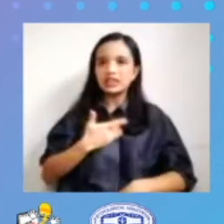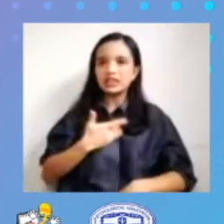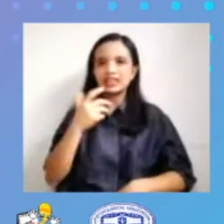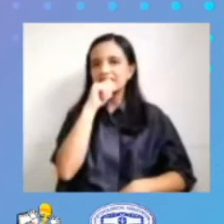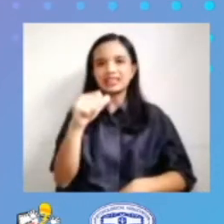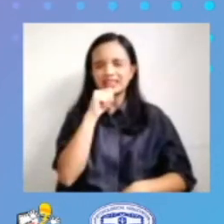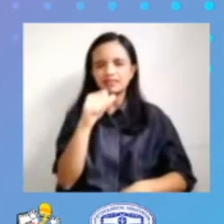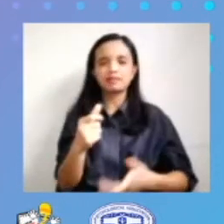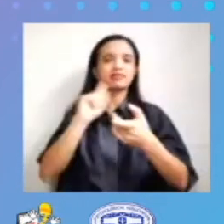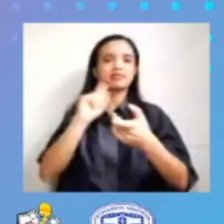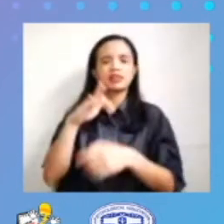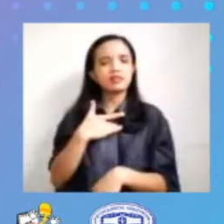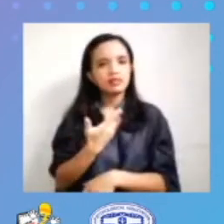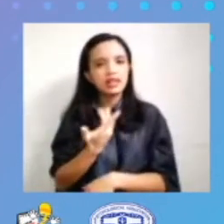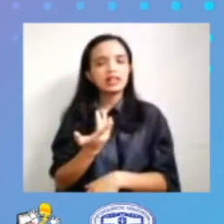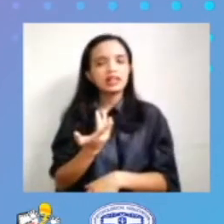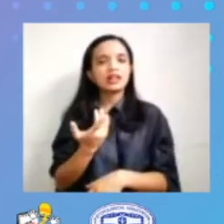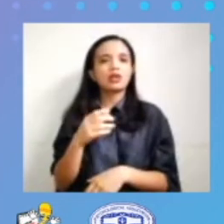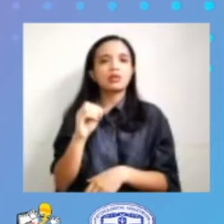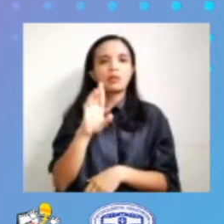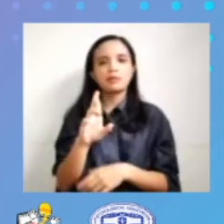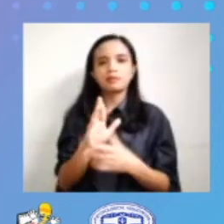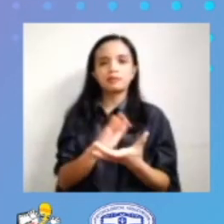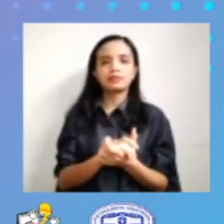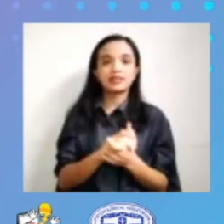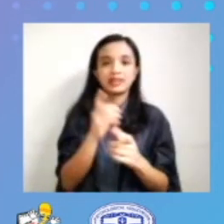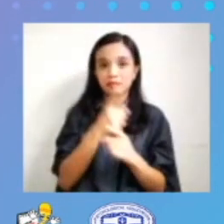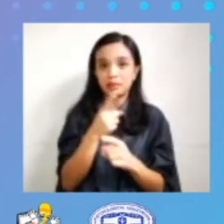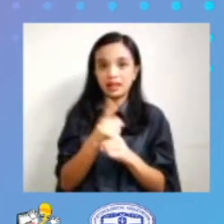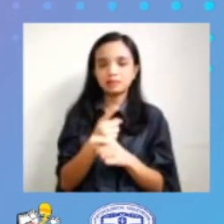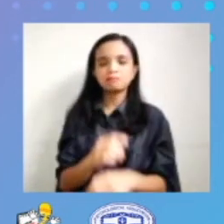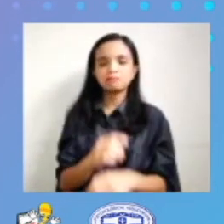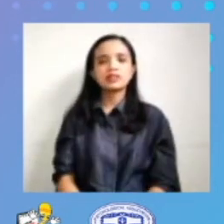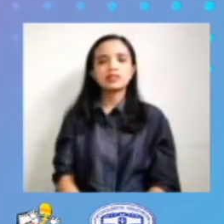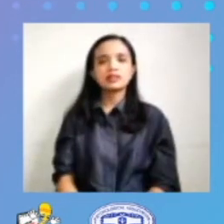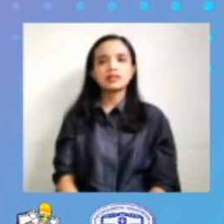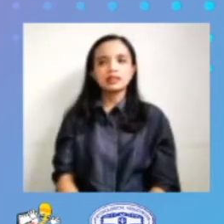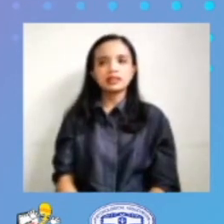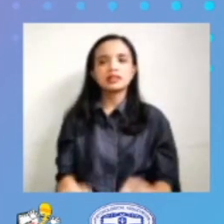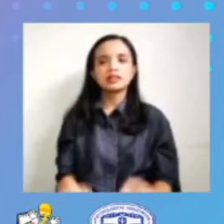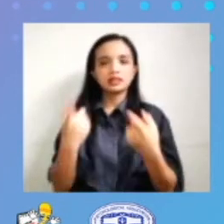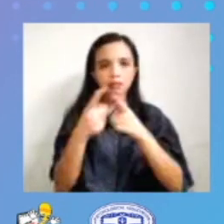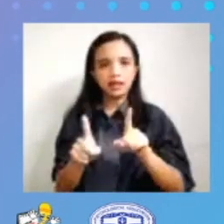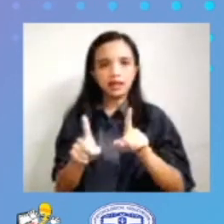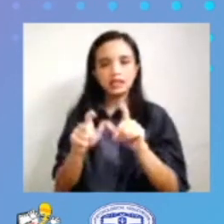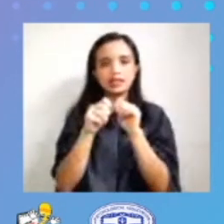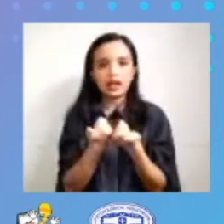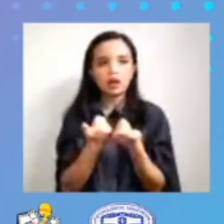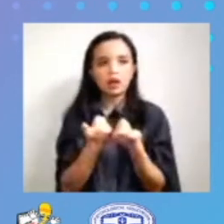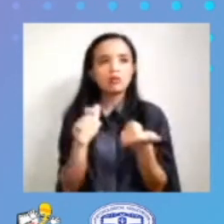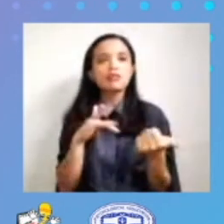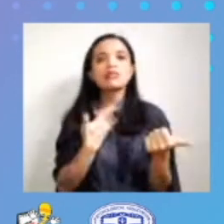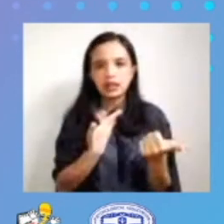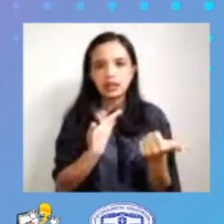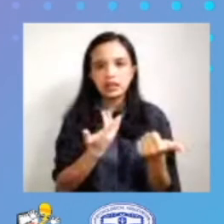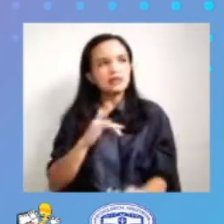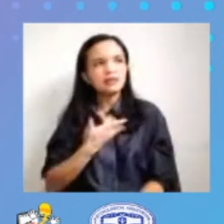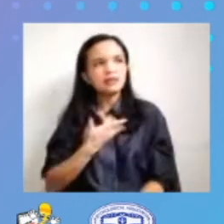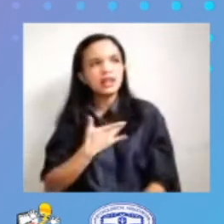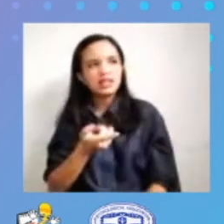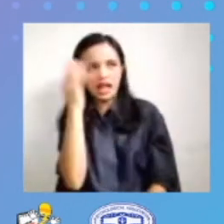relative. Progress is relative. You want to be able to progress at your own pace, in a safe pace,